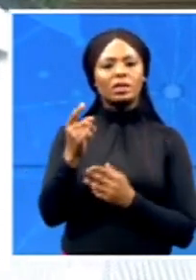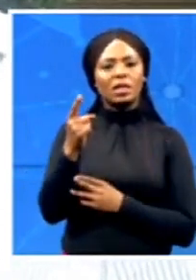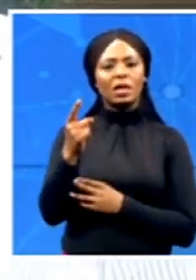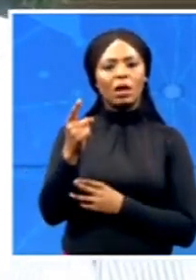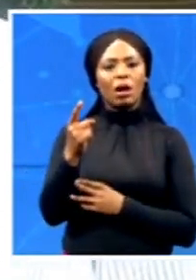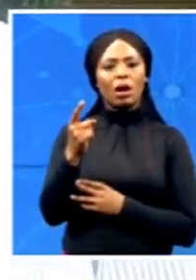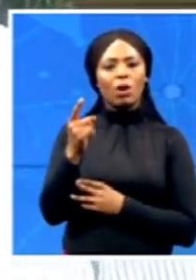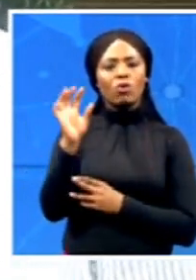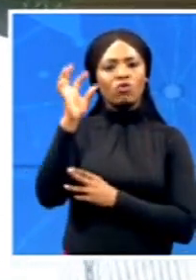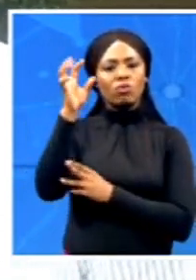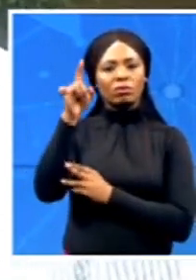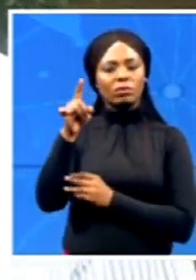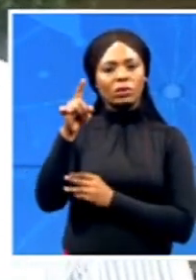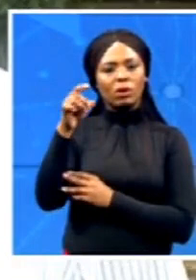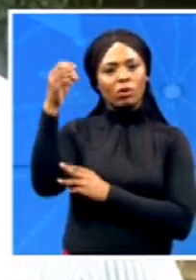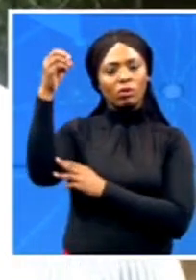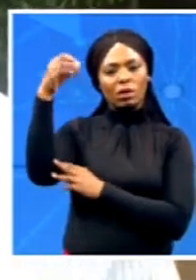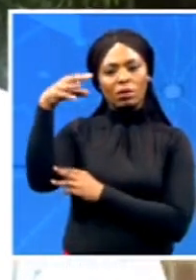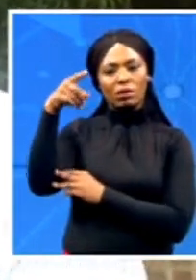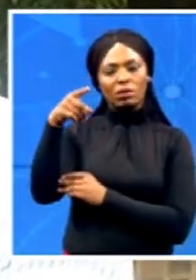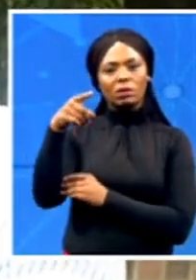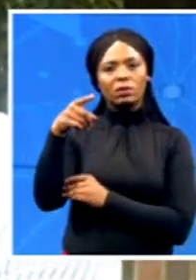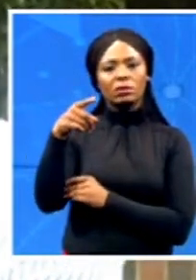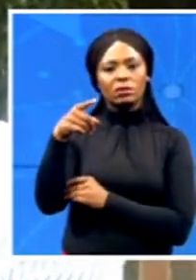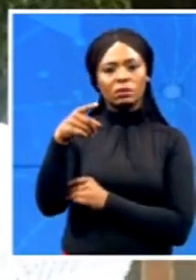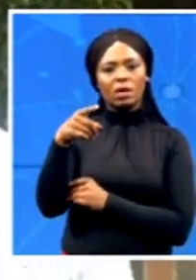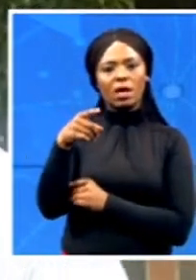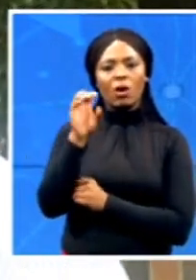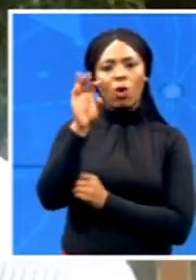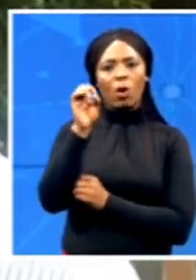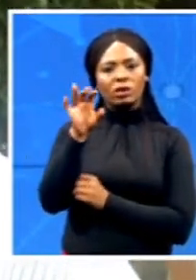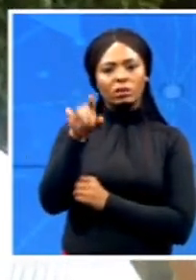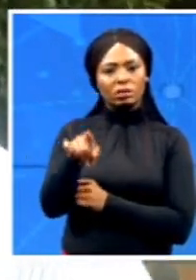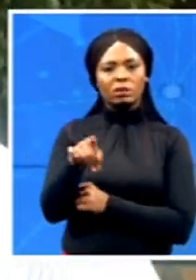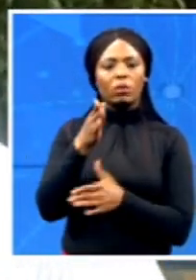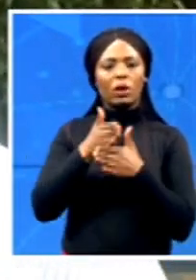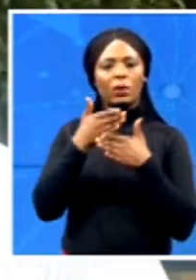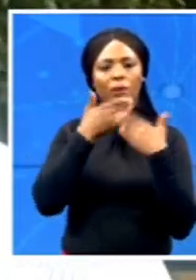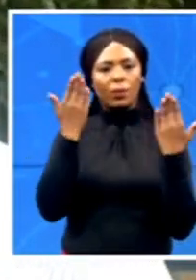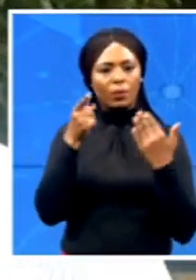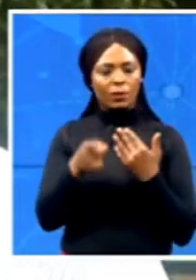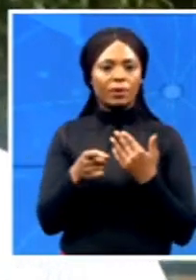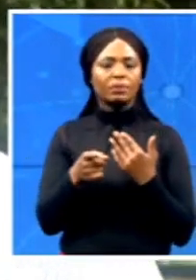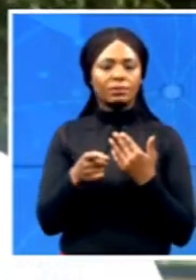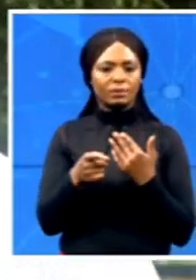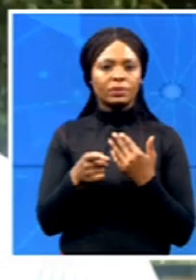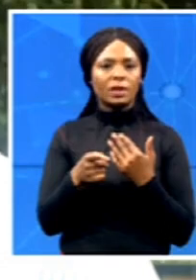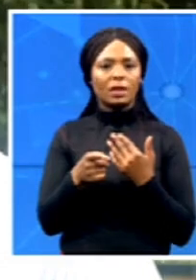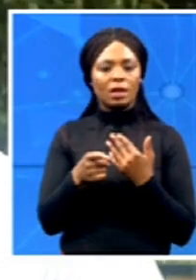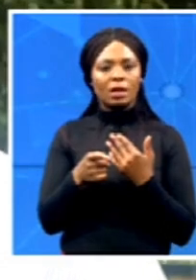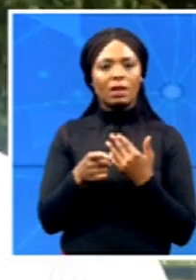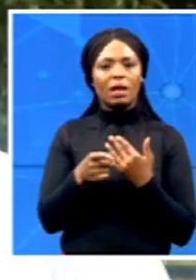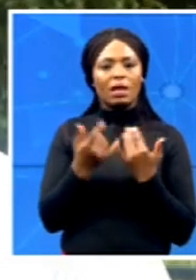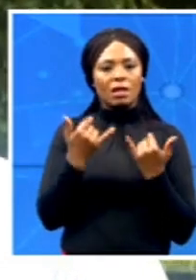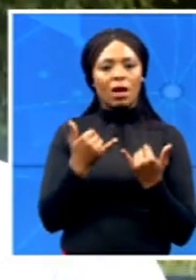to ensure that those traffic lights work? In the case of load shedding, some maybe might